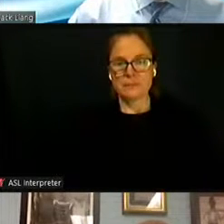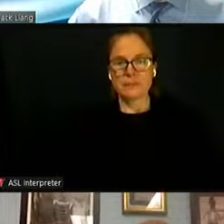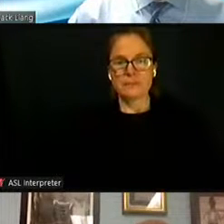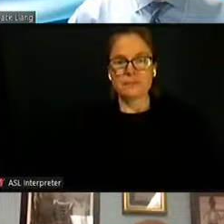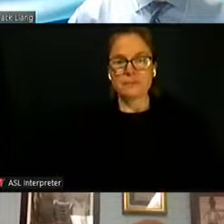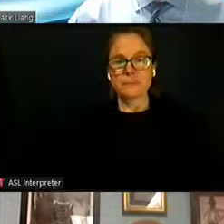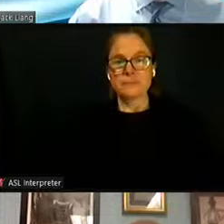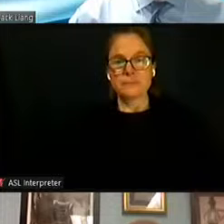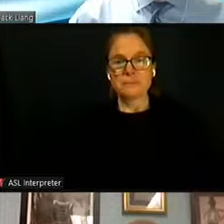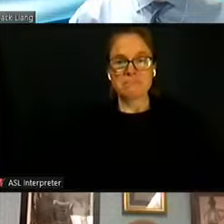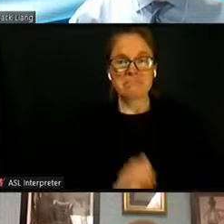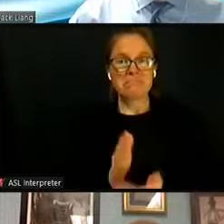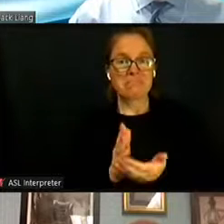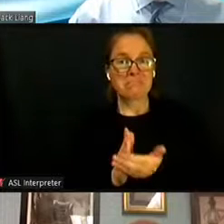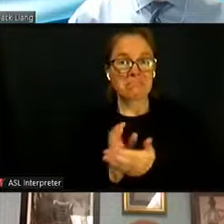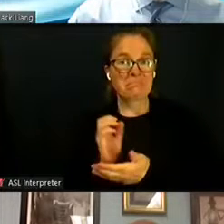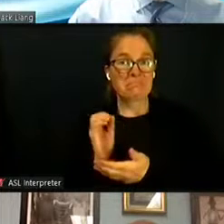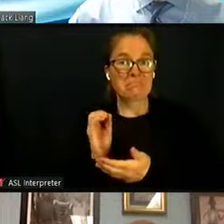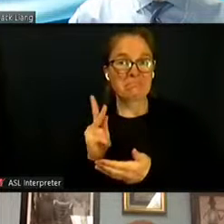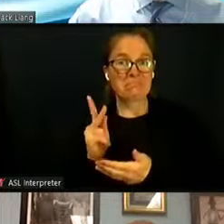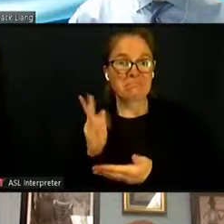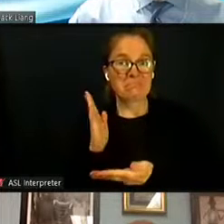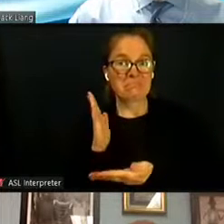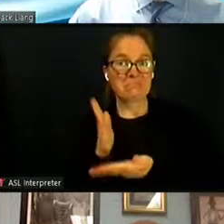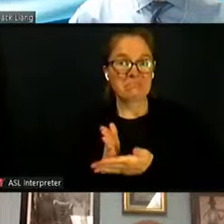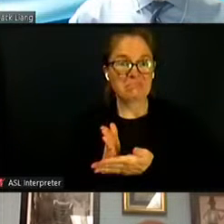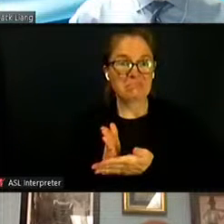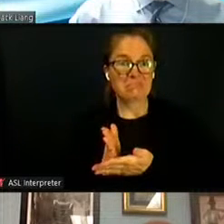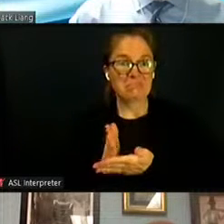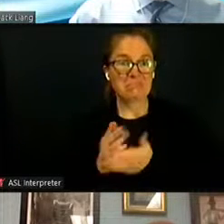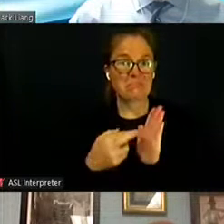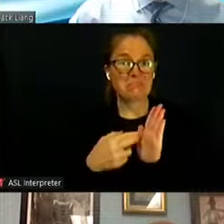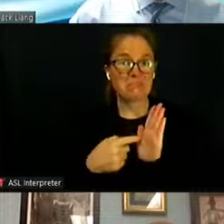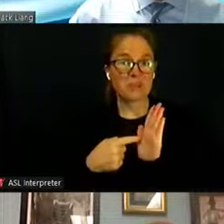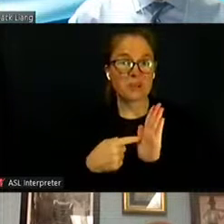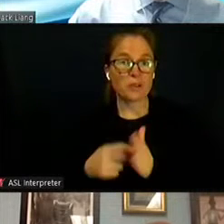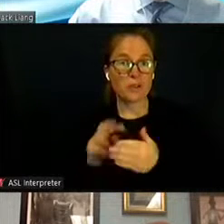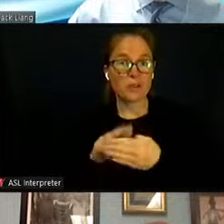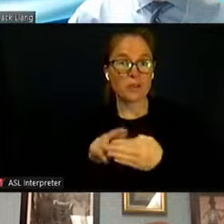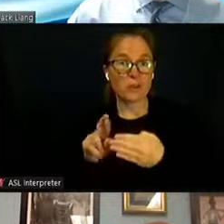All right, I'm going to stop the poll and I'm going to share the results here.